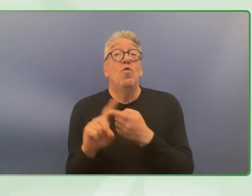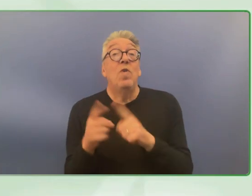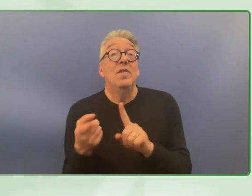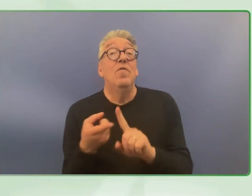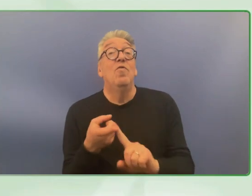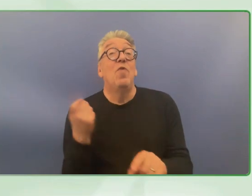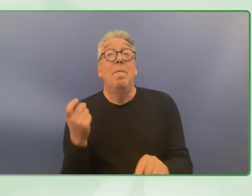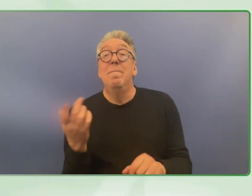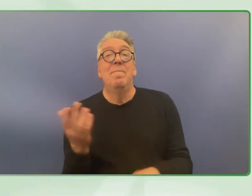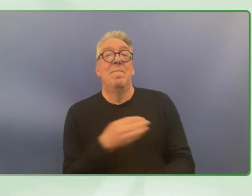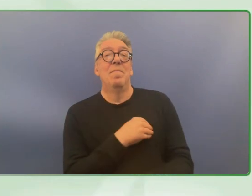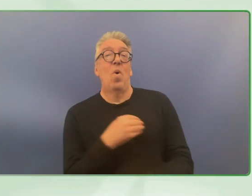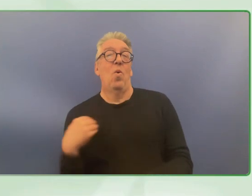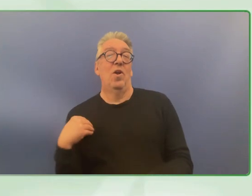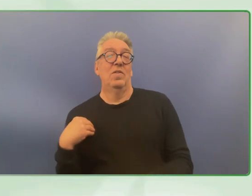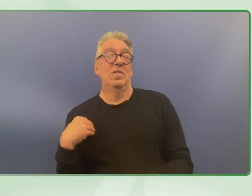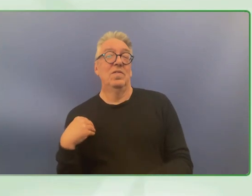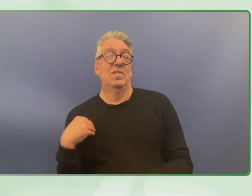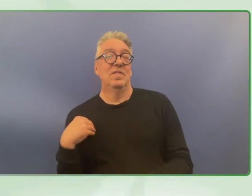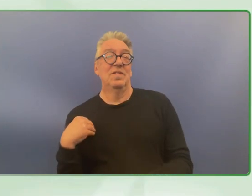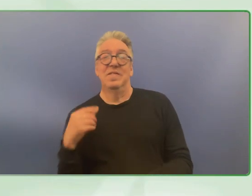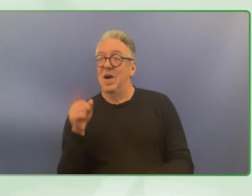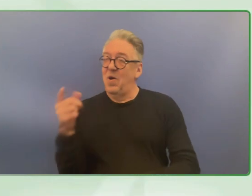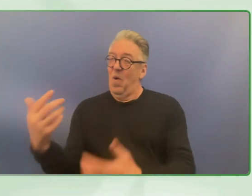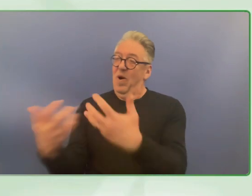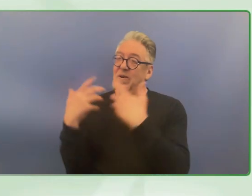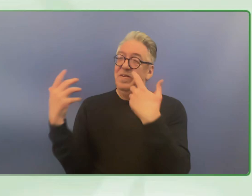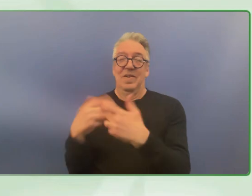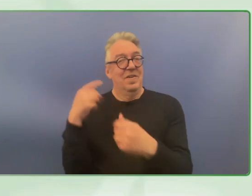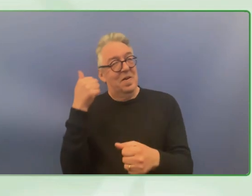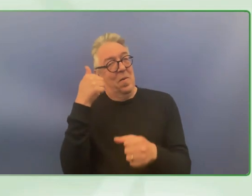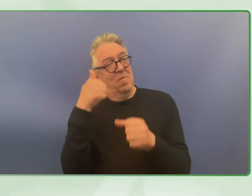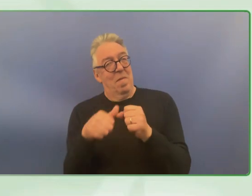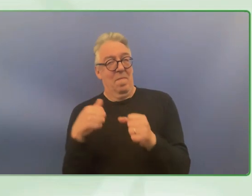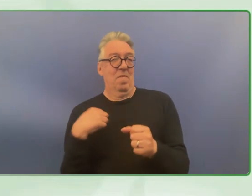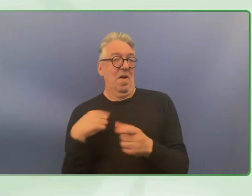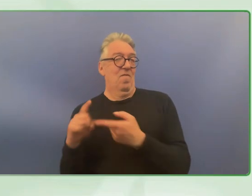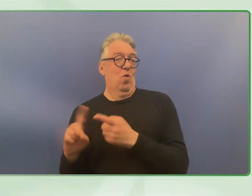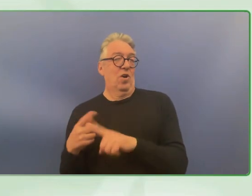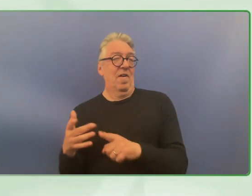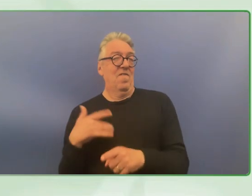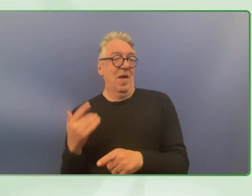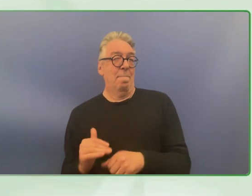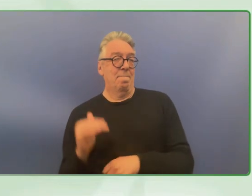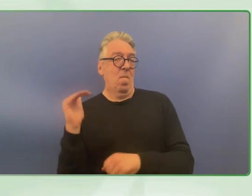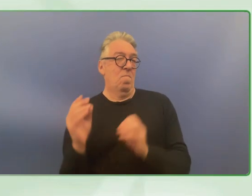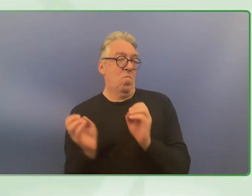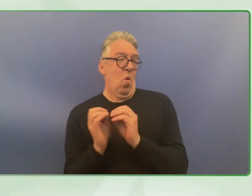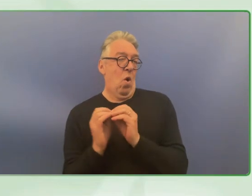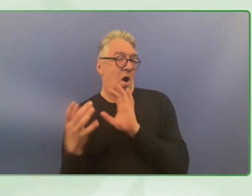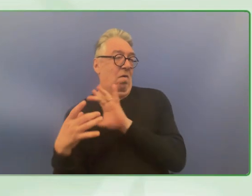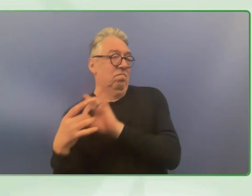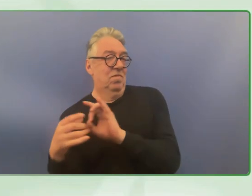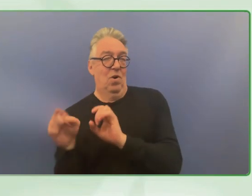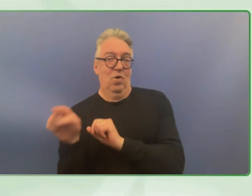so it reminds me of her in so many ways, and it makes me feel even more connected to your work and your growth.